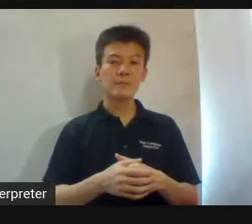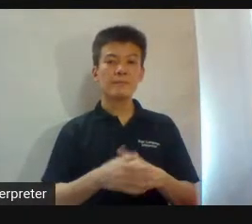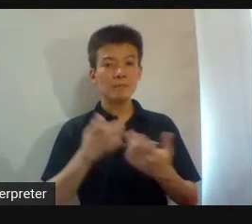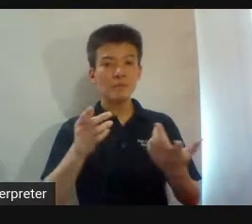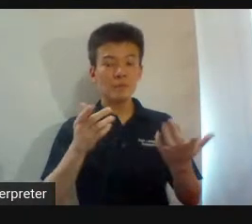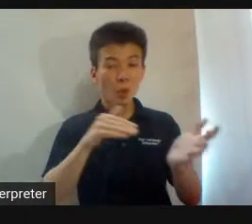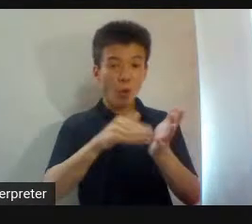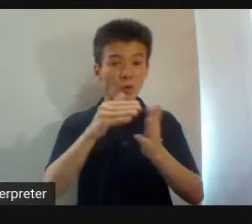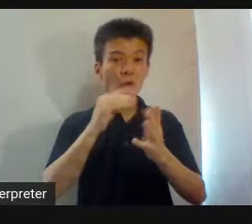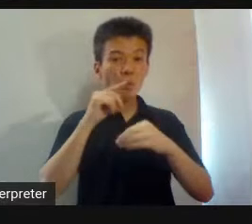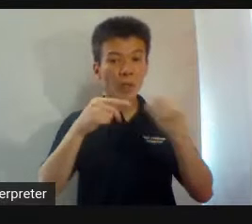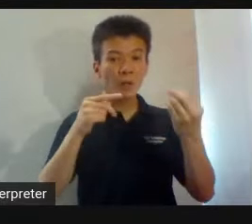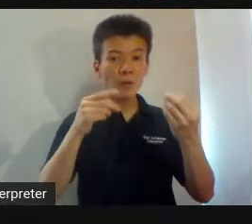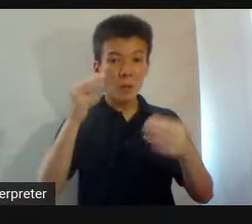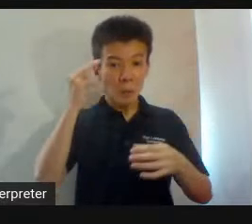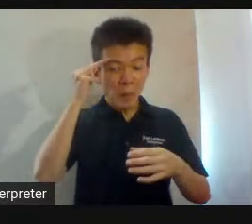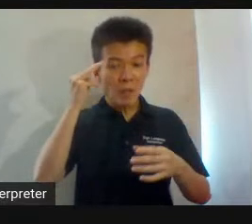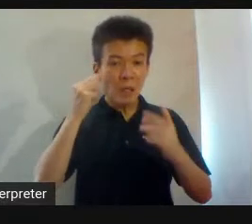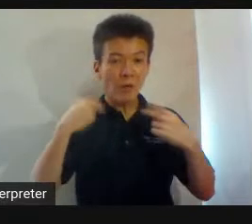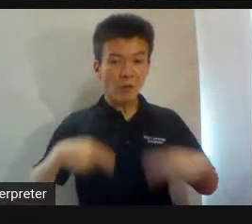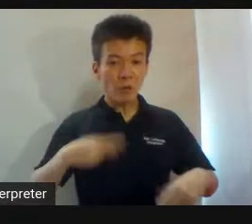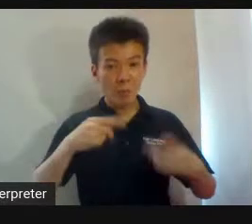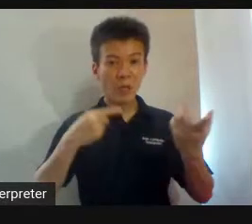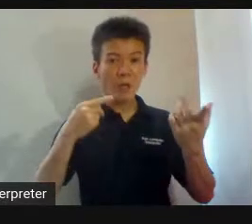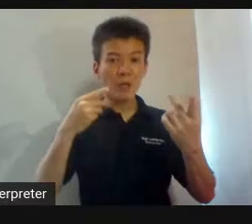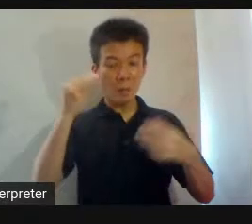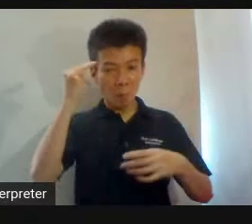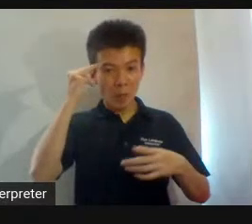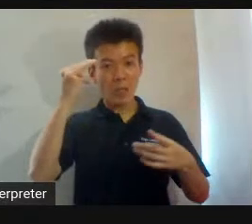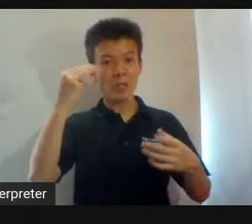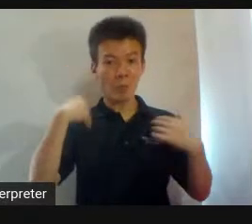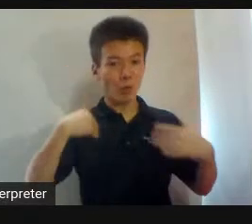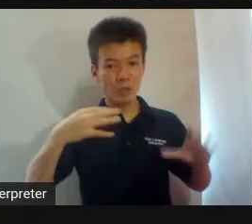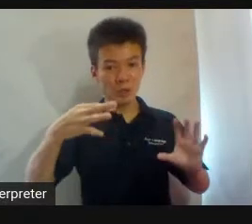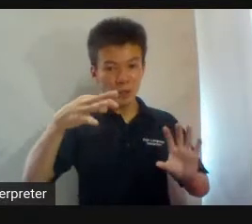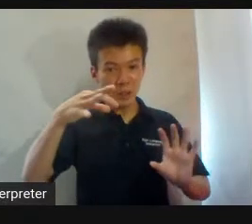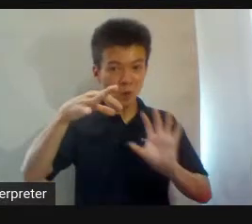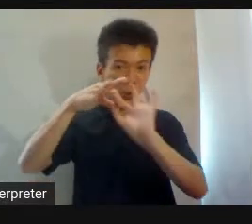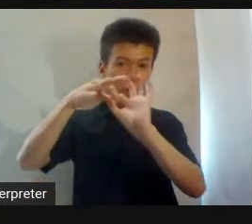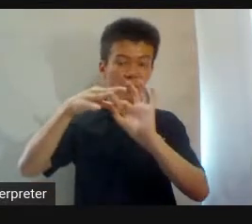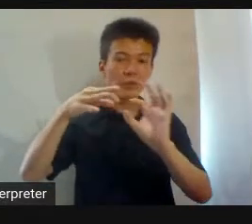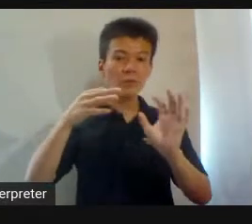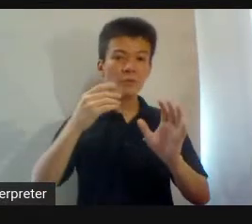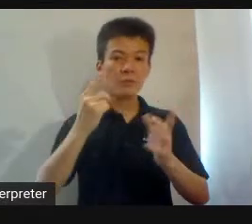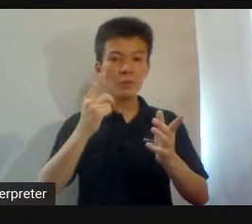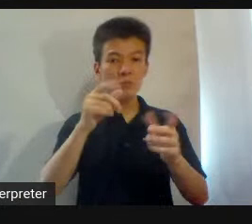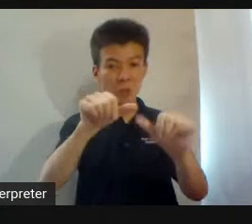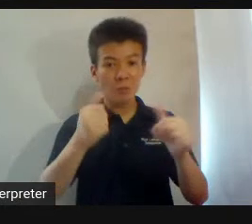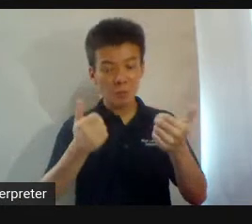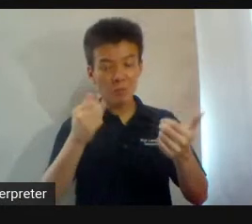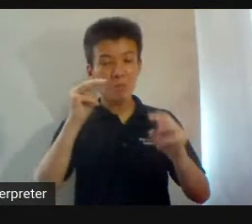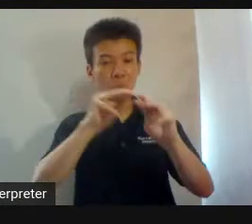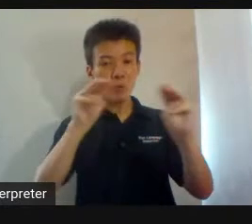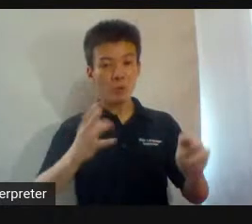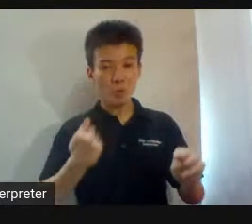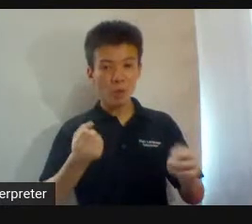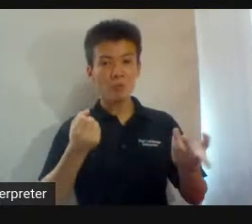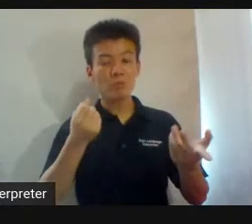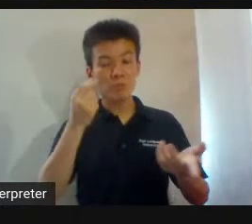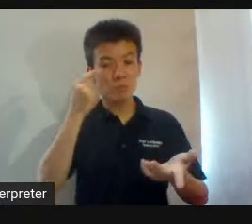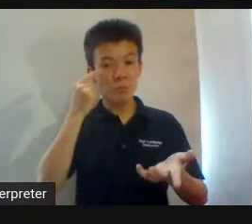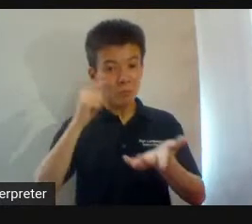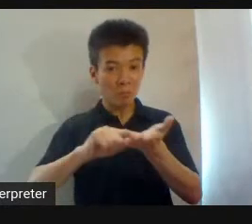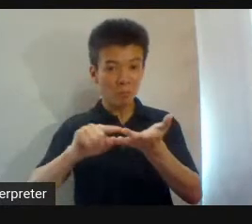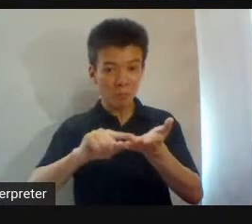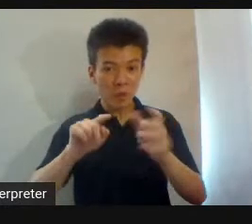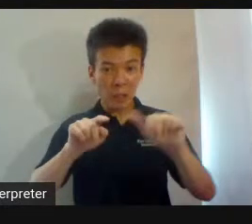Very often when we talk about mental health, we also talk about the mind-body connection. And so that's one area that maybe the museums might want to explore.